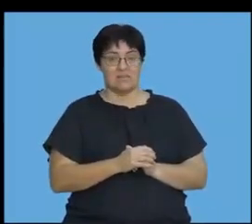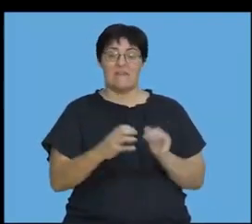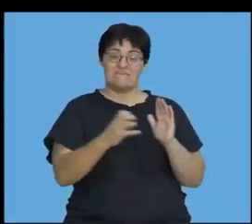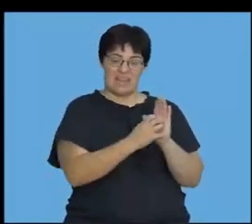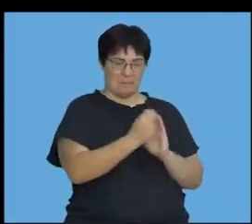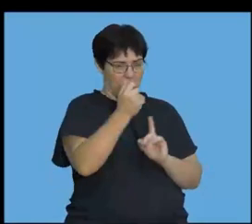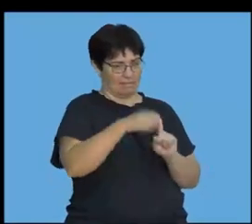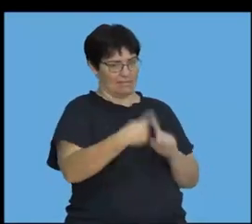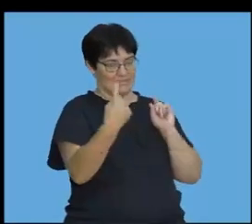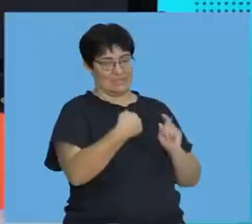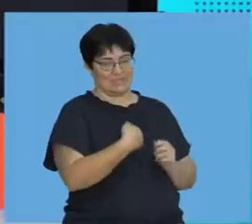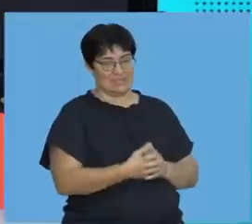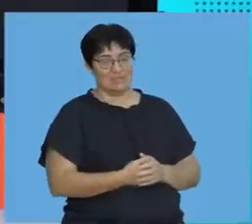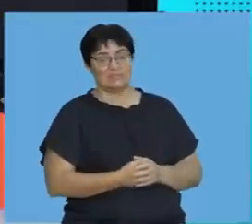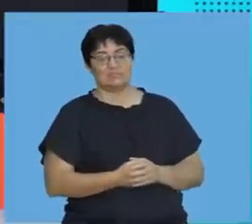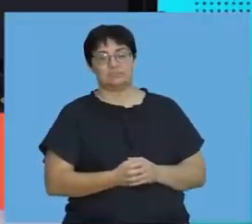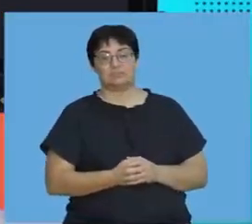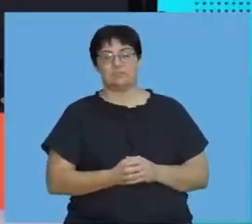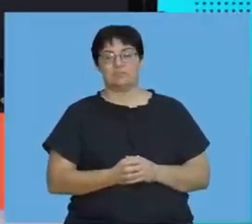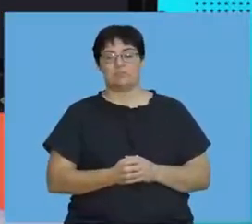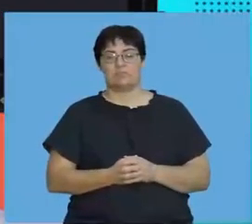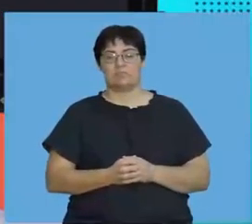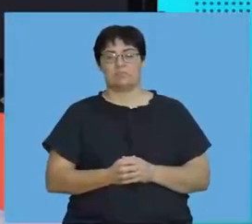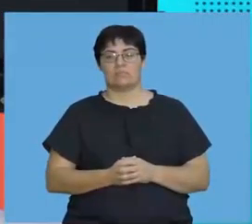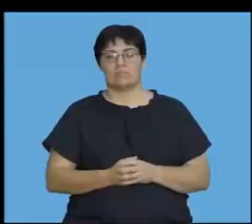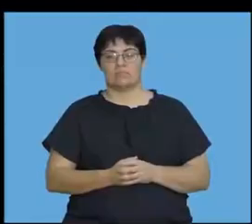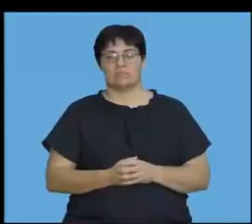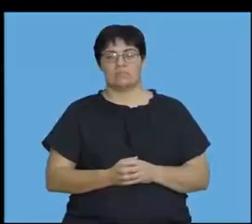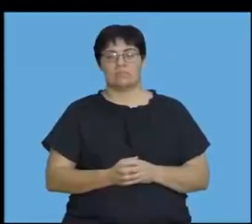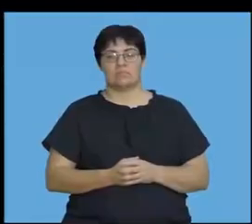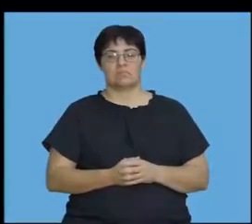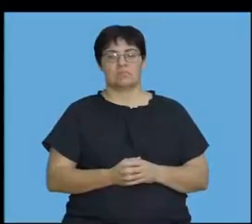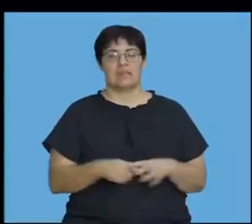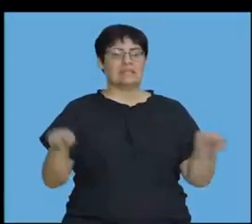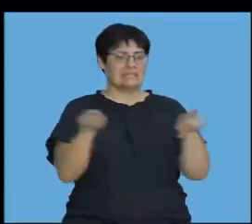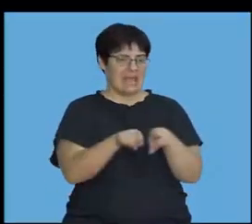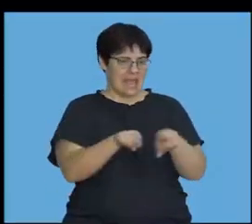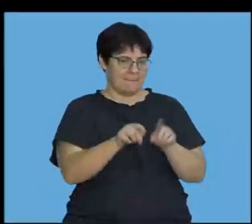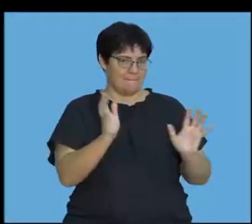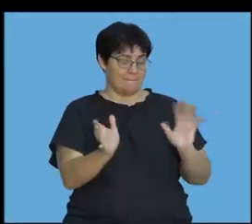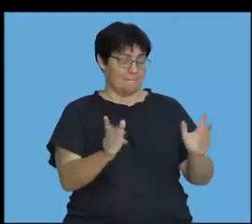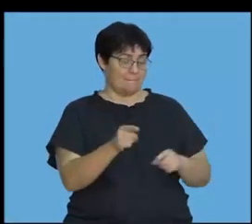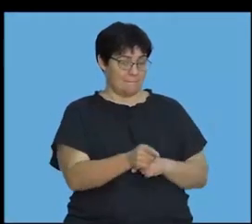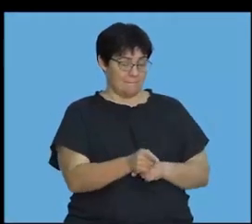when it comes to vector diagrams. Okay. Now, same soccer ball,